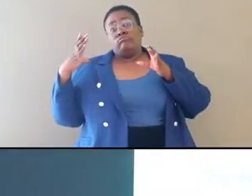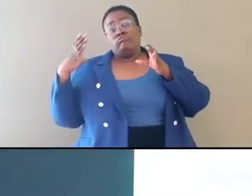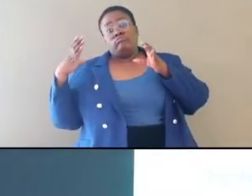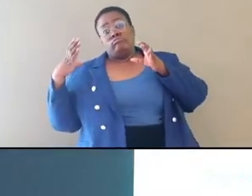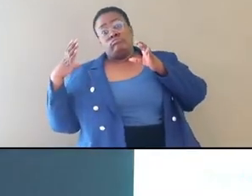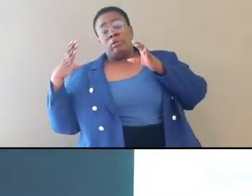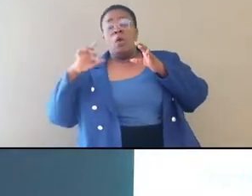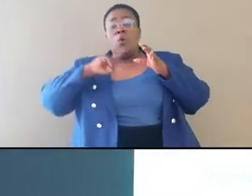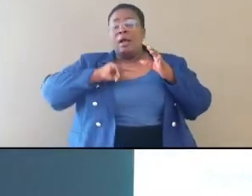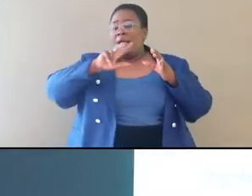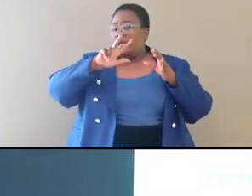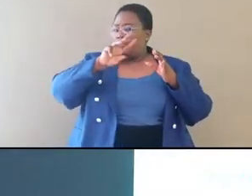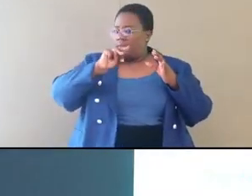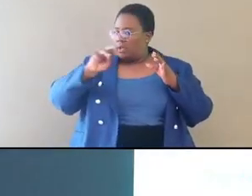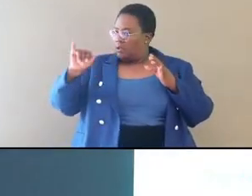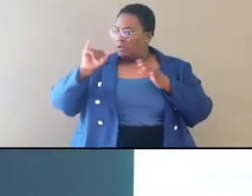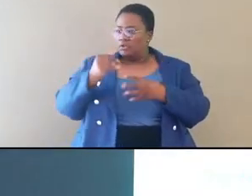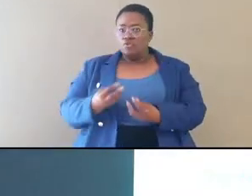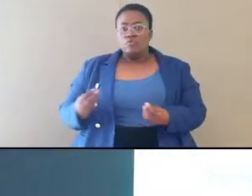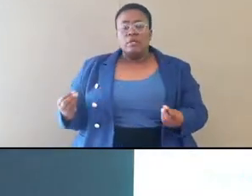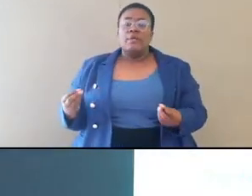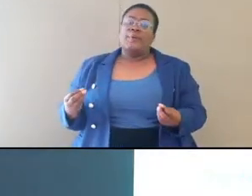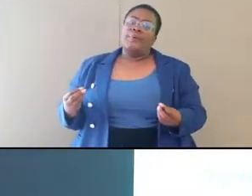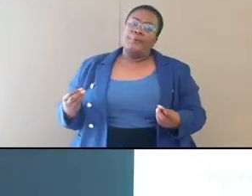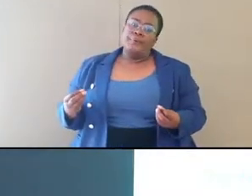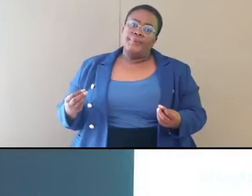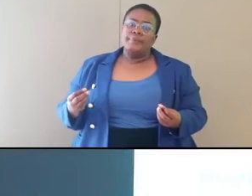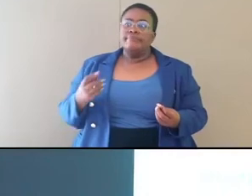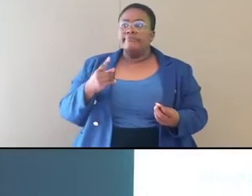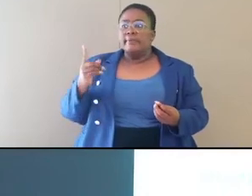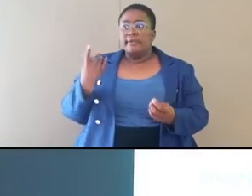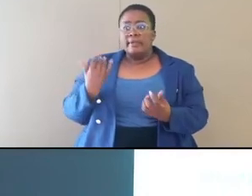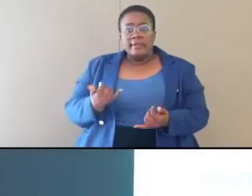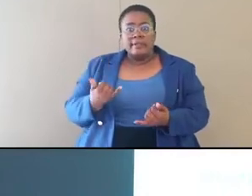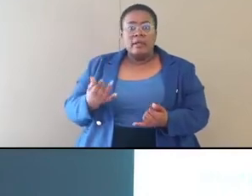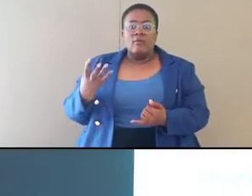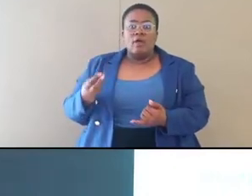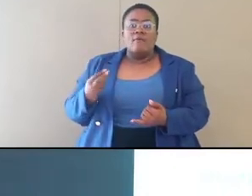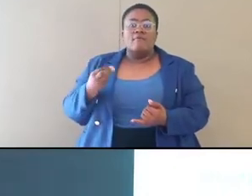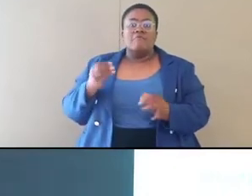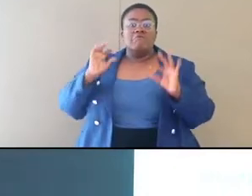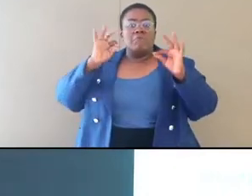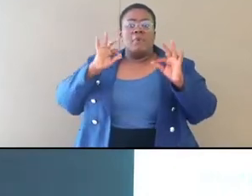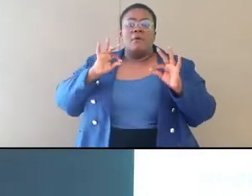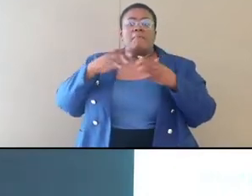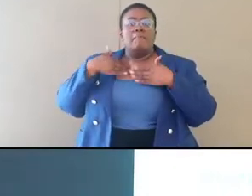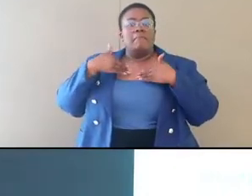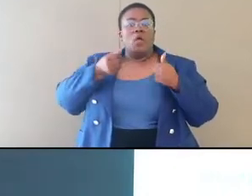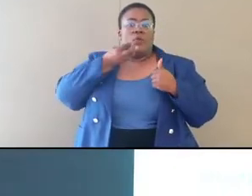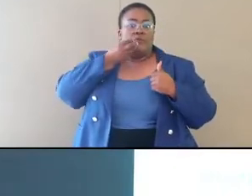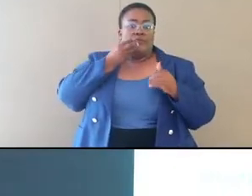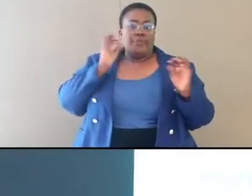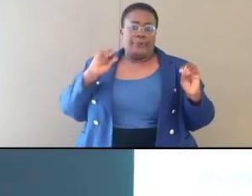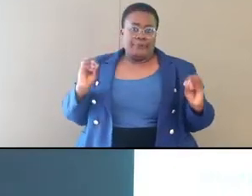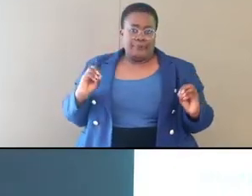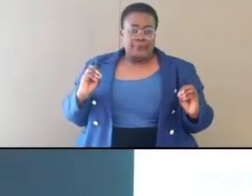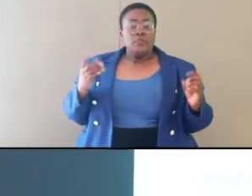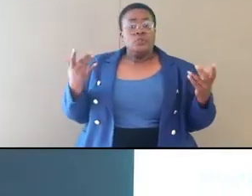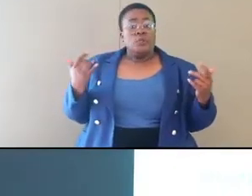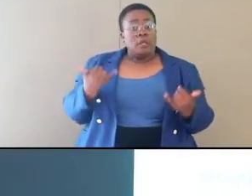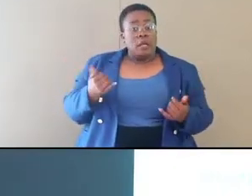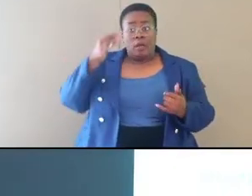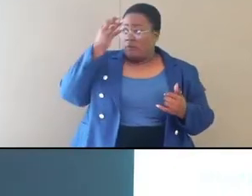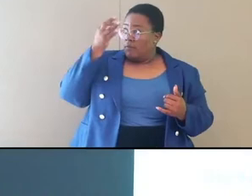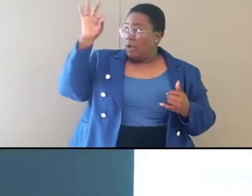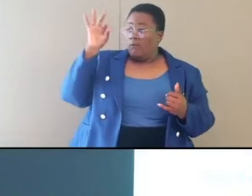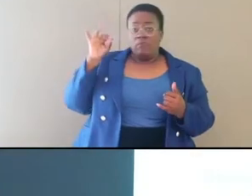here are 8 million children who don't actually at the moment have adequate nutrition. Now, if the state is challenged